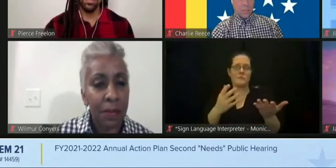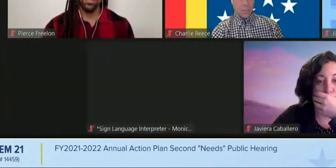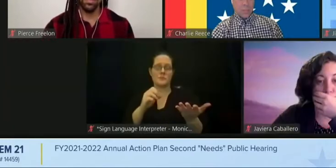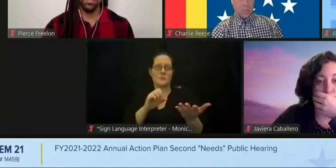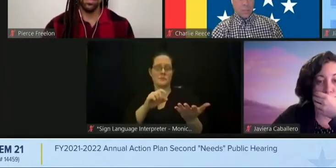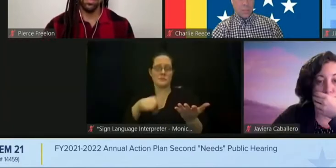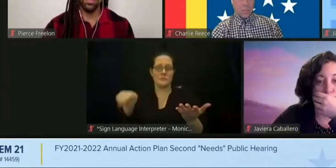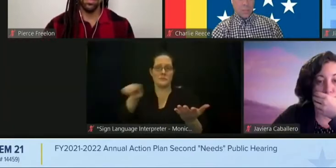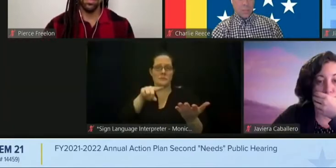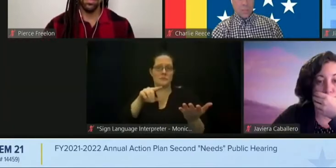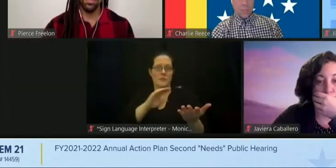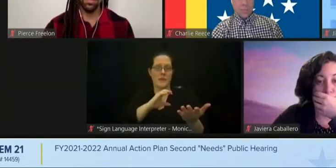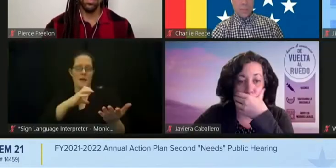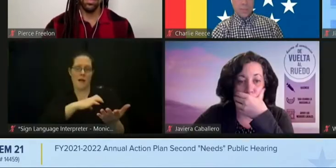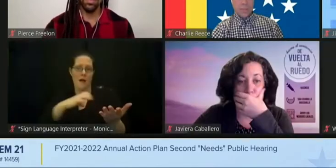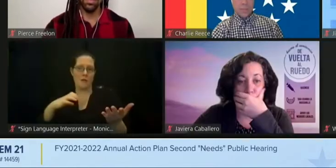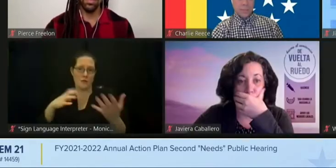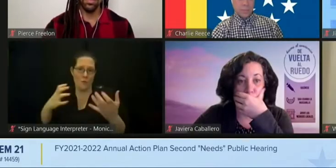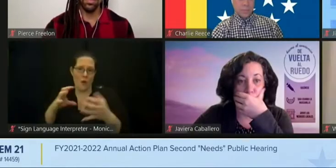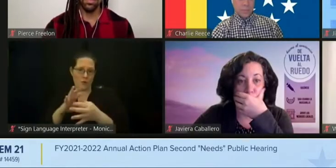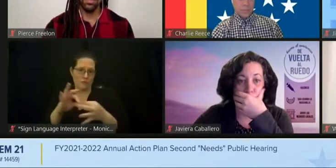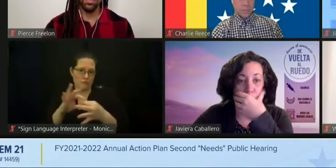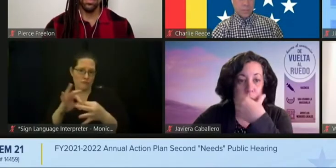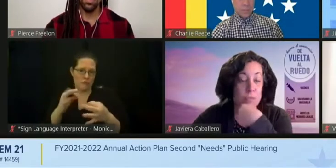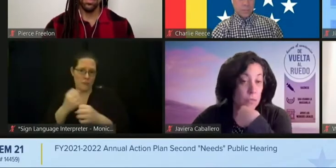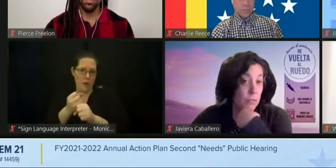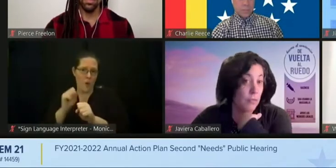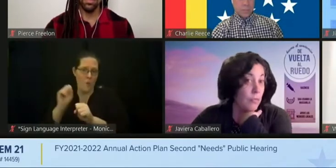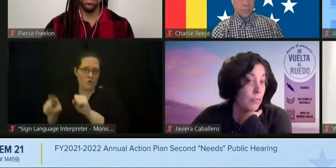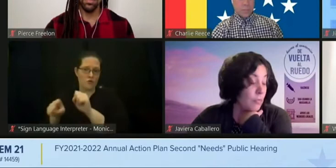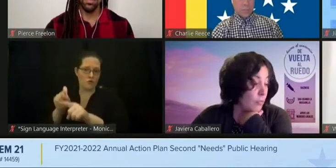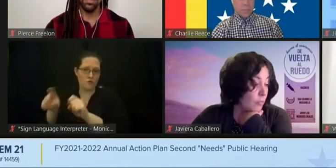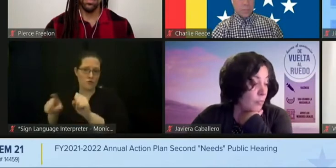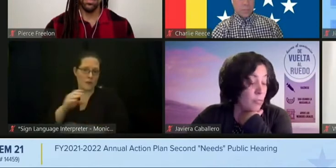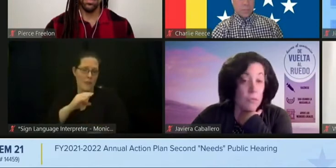any questions for Ms. Conyers by members of the council.